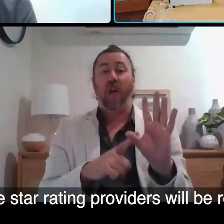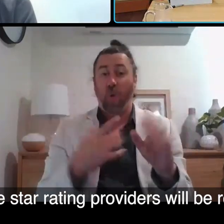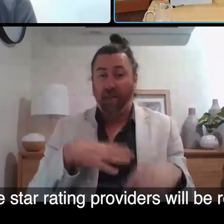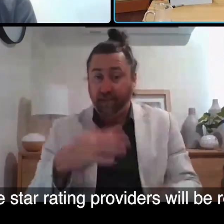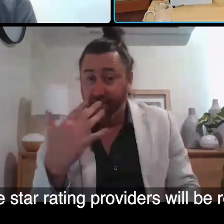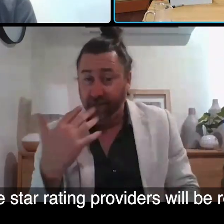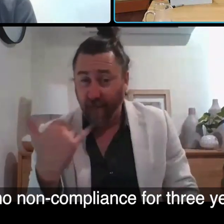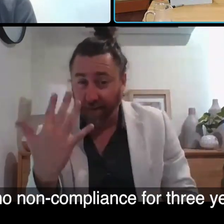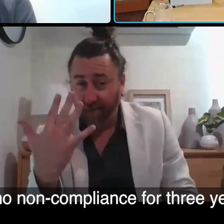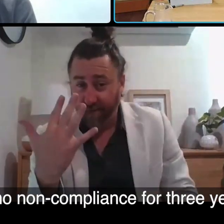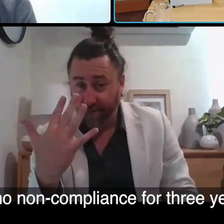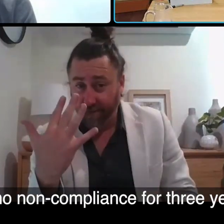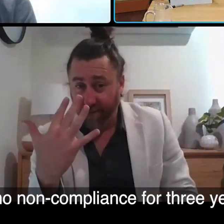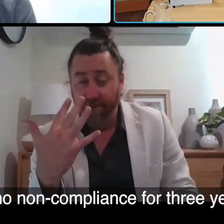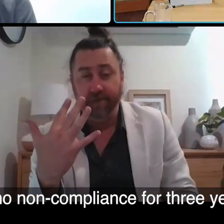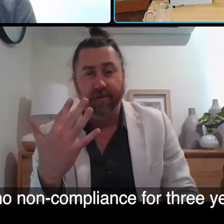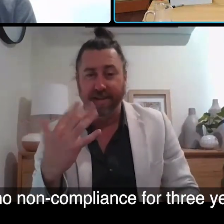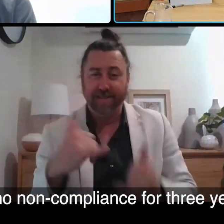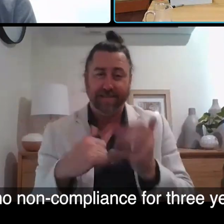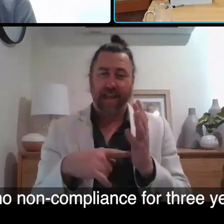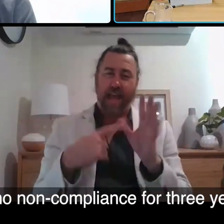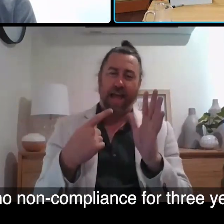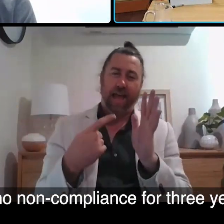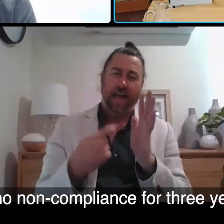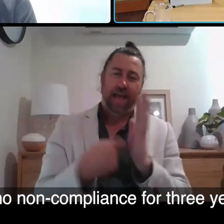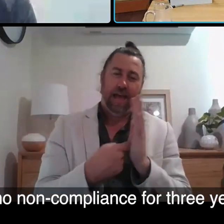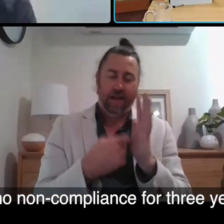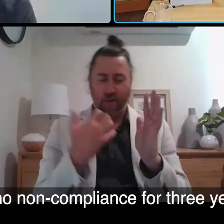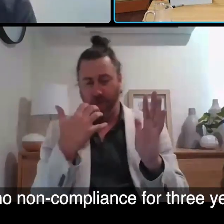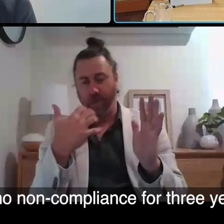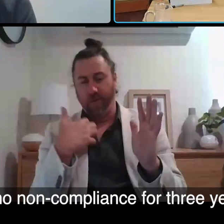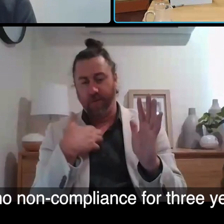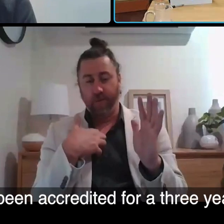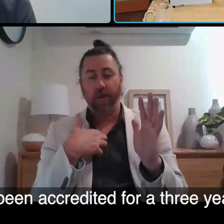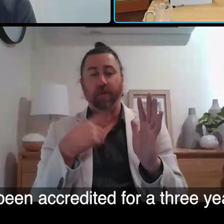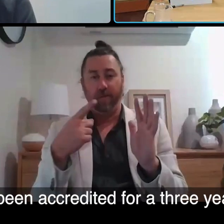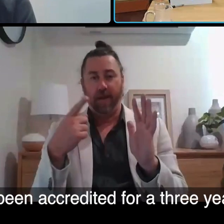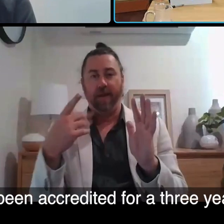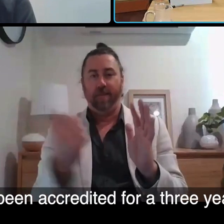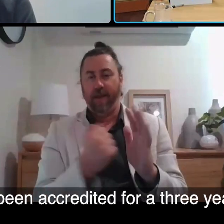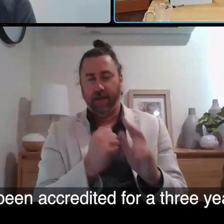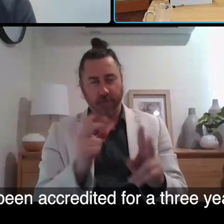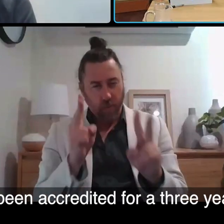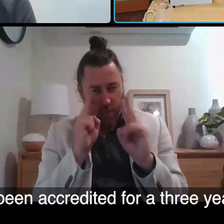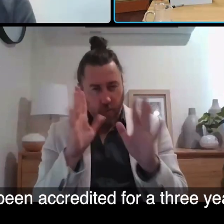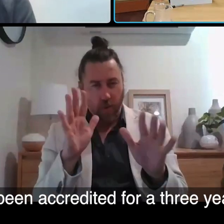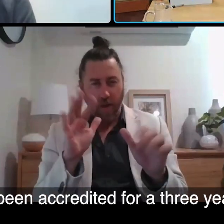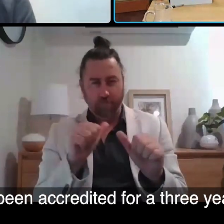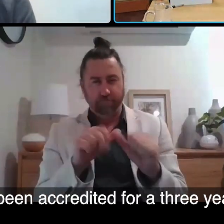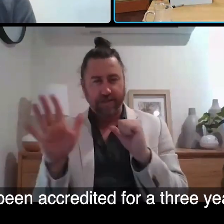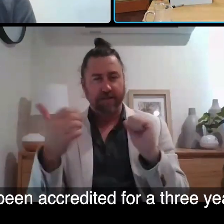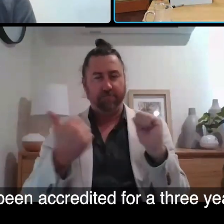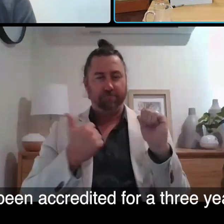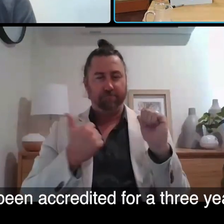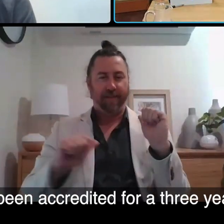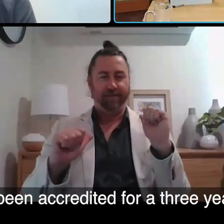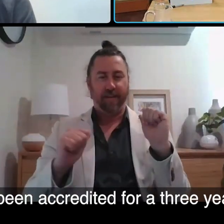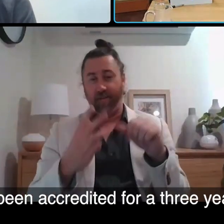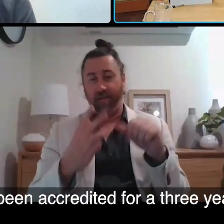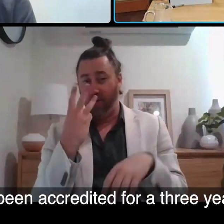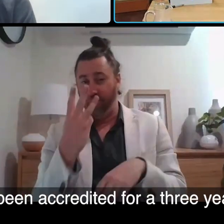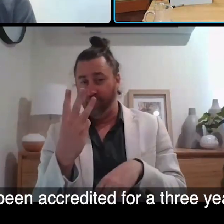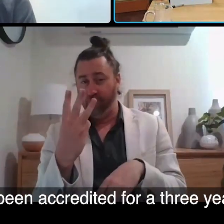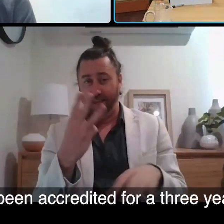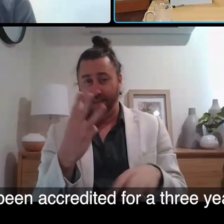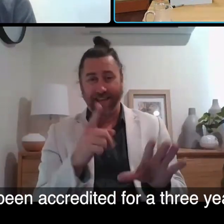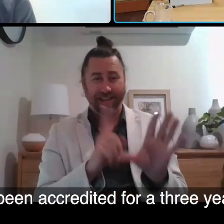rating, providers will be required to have had no non-compliance for 3 years or more and have been accredited for a 3-year